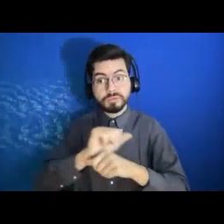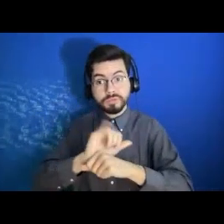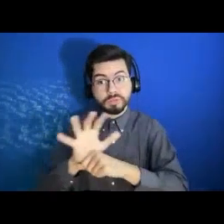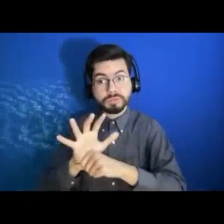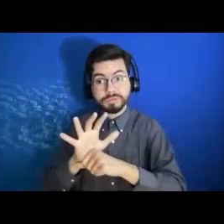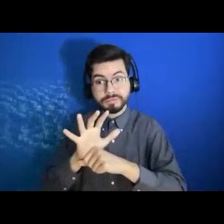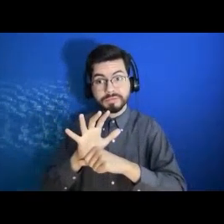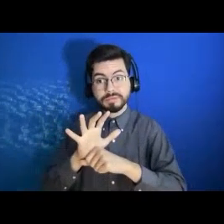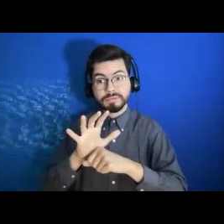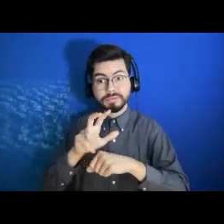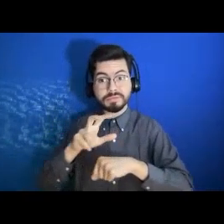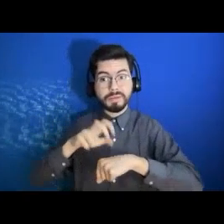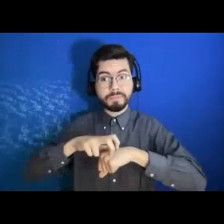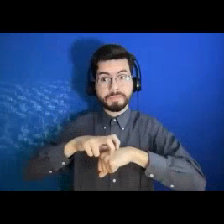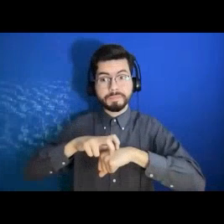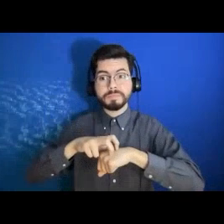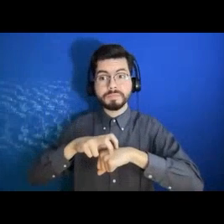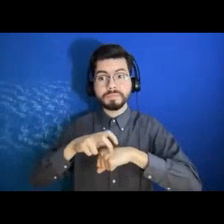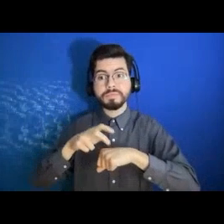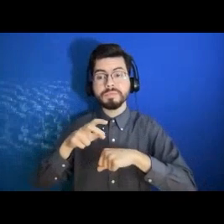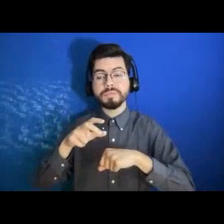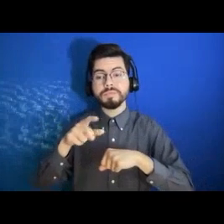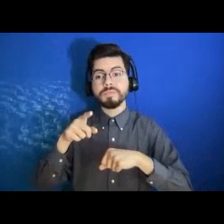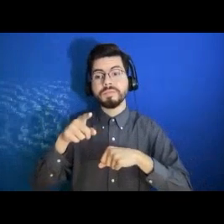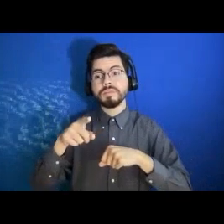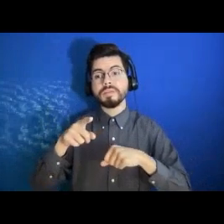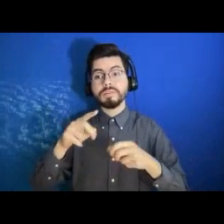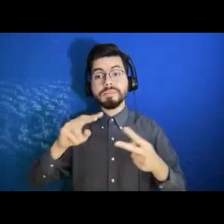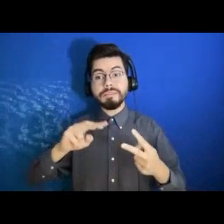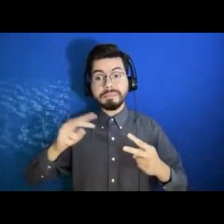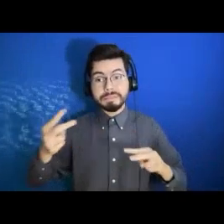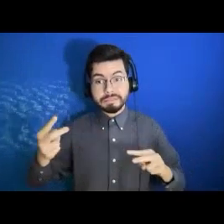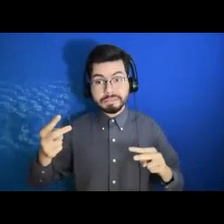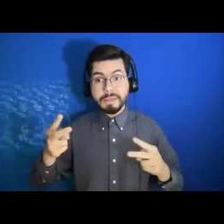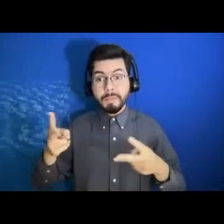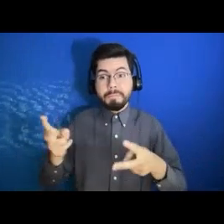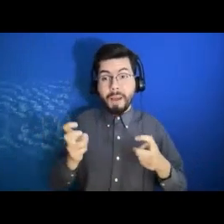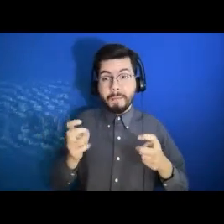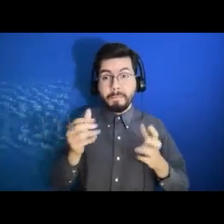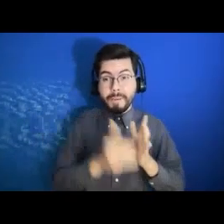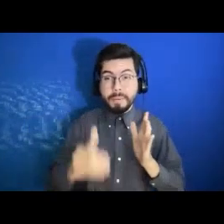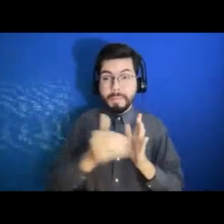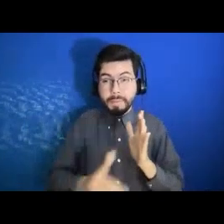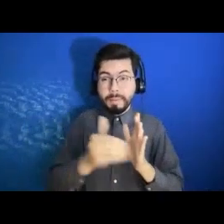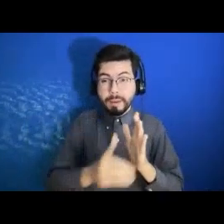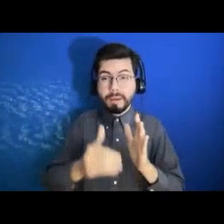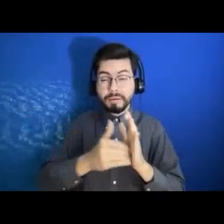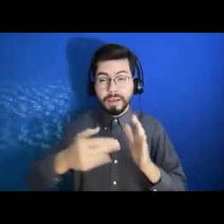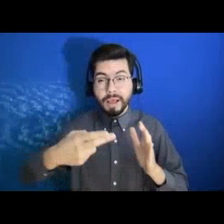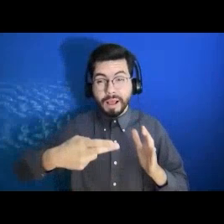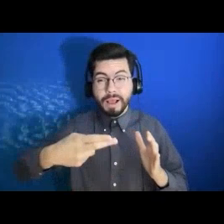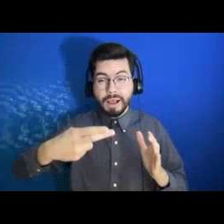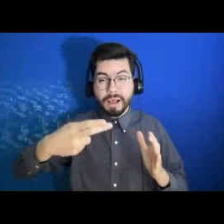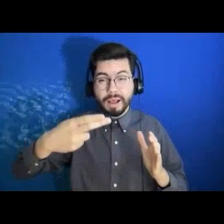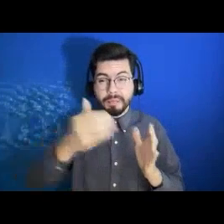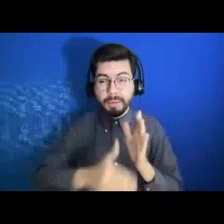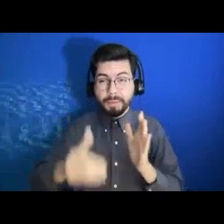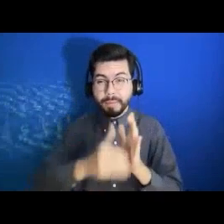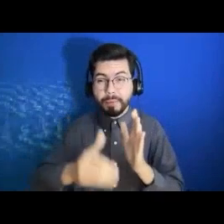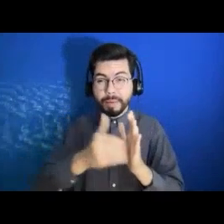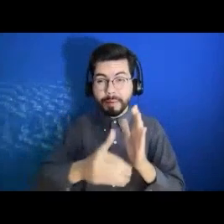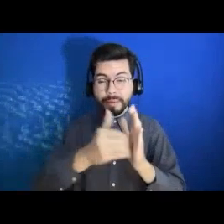which isn't very much. They use this to replicate its DNA so they can get it to a much higher quantity, and then they can identify it. And that's what